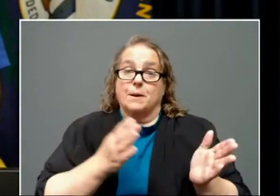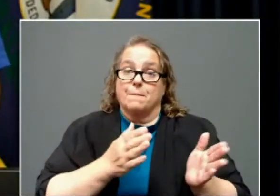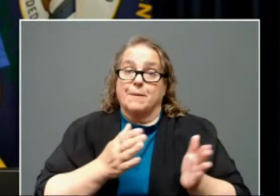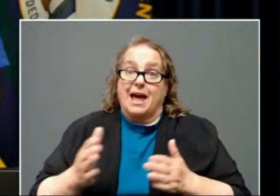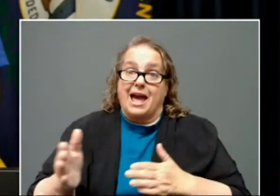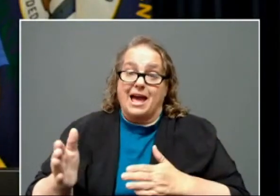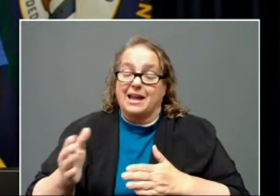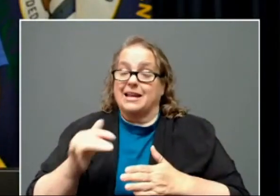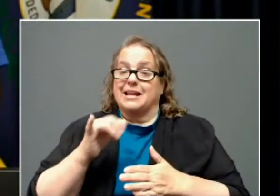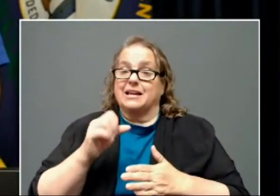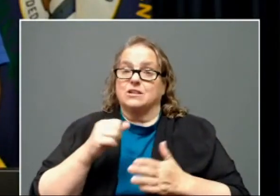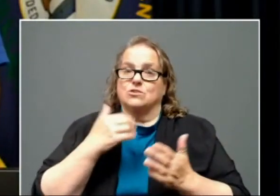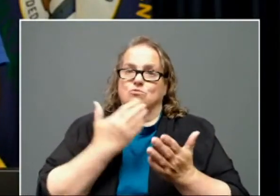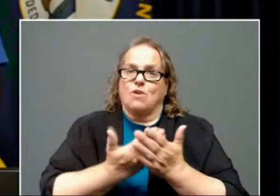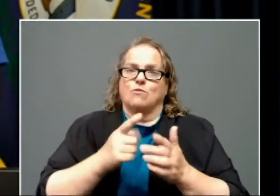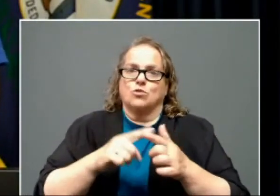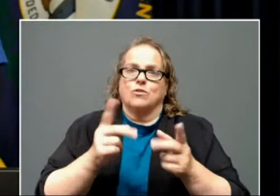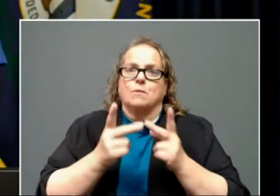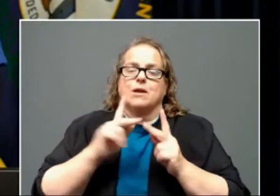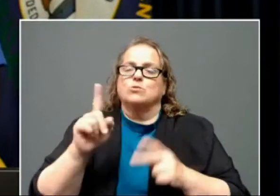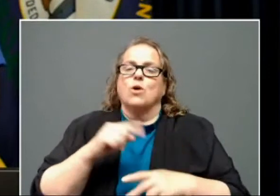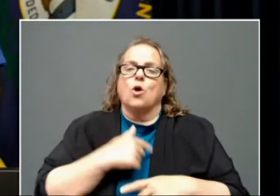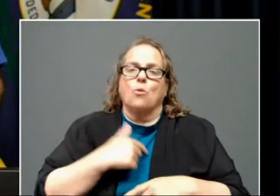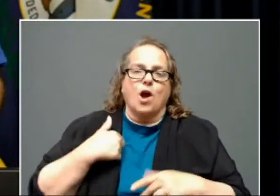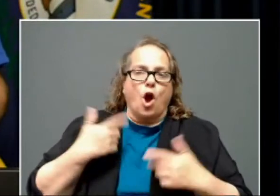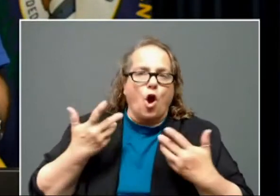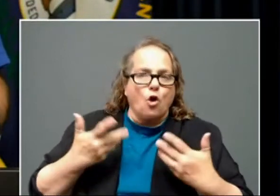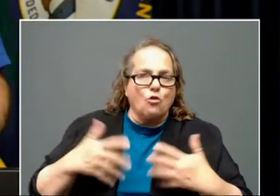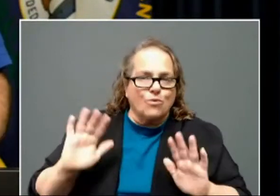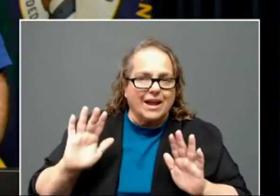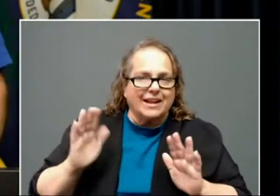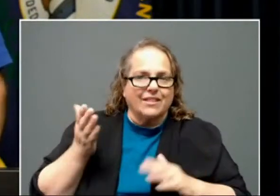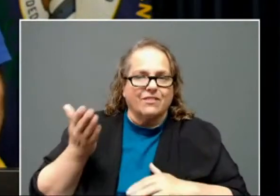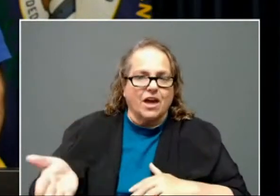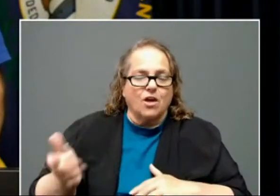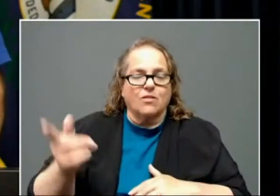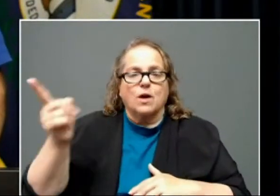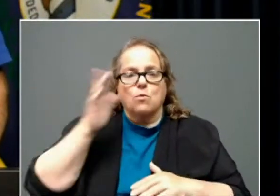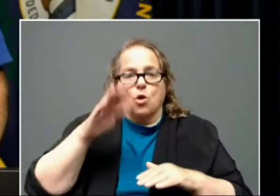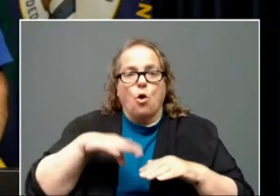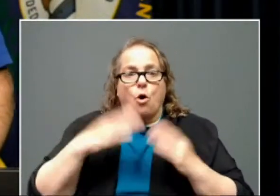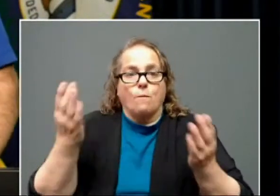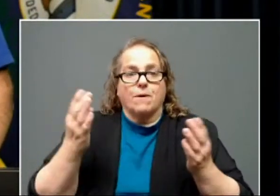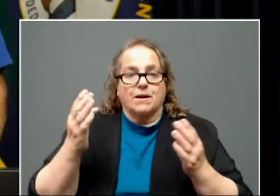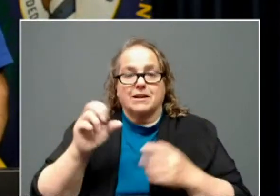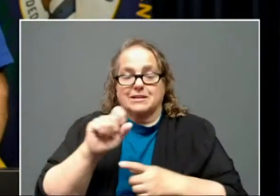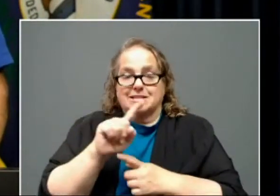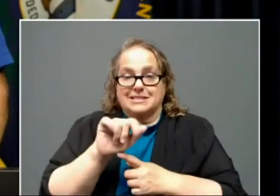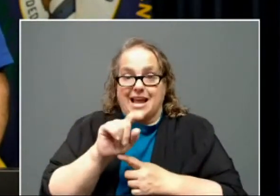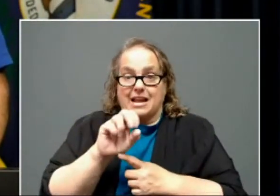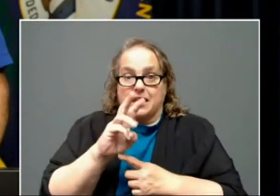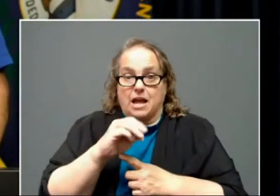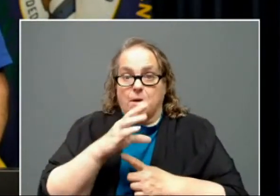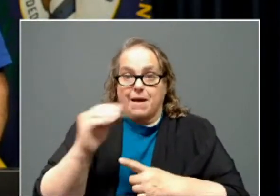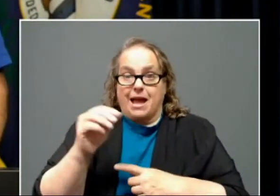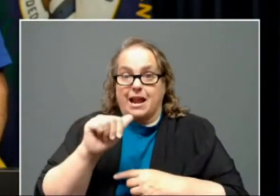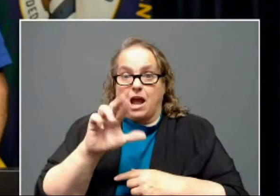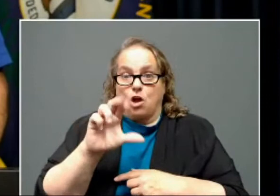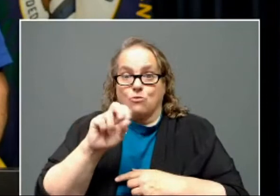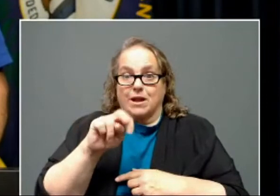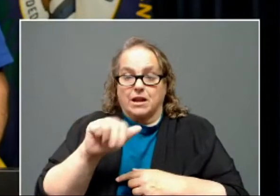we are already at. I think that they're going to open up stadiums and arenas at about half of where we are right now